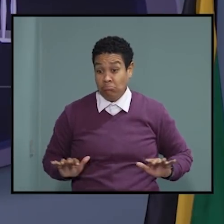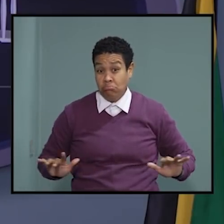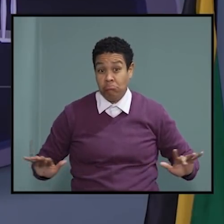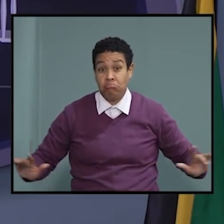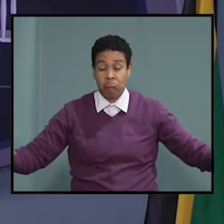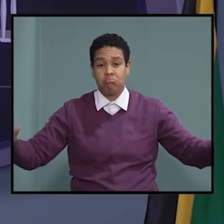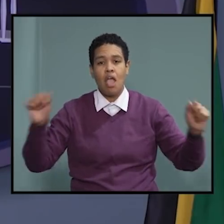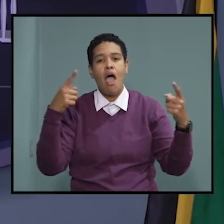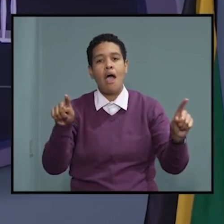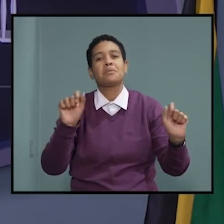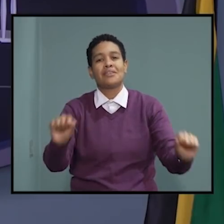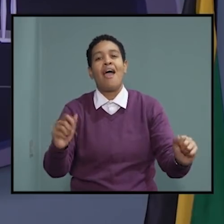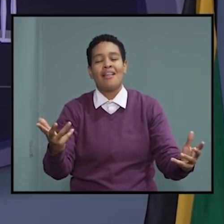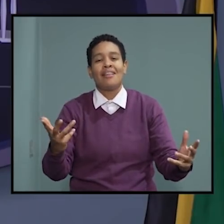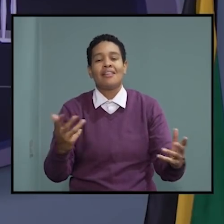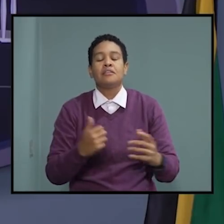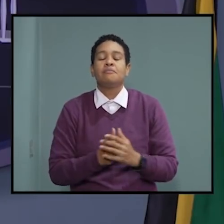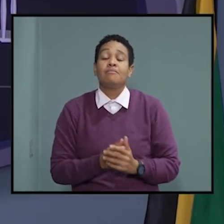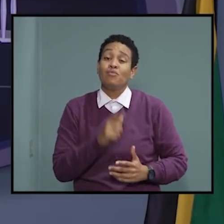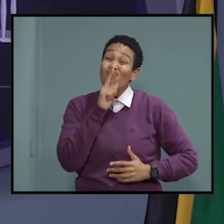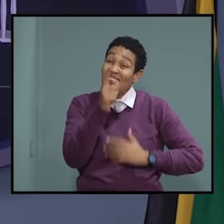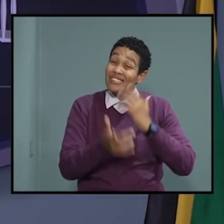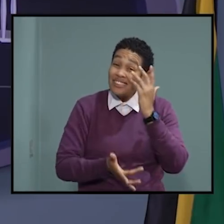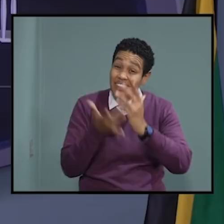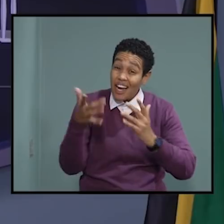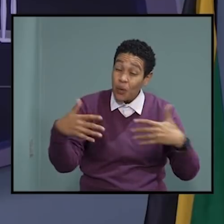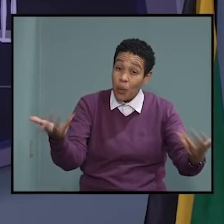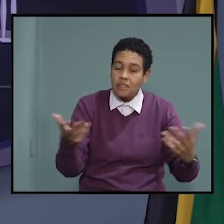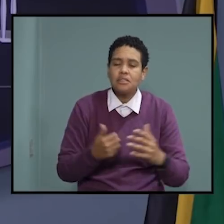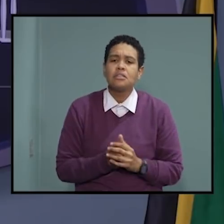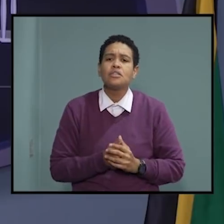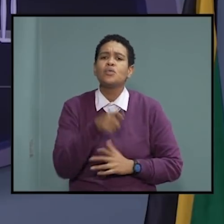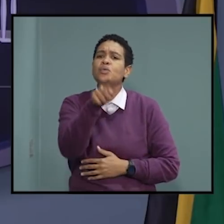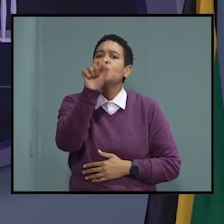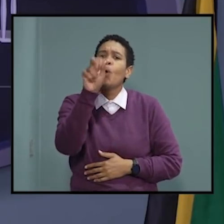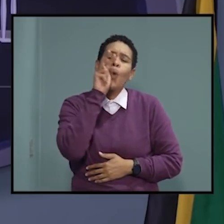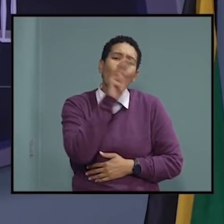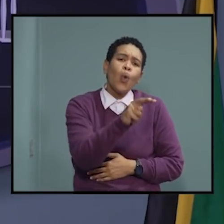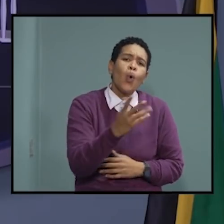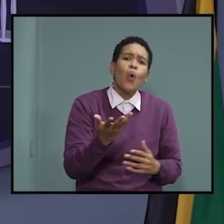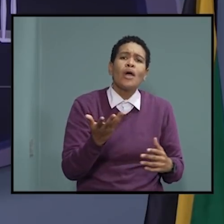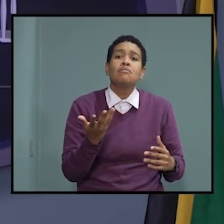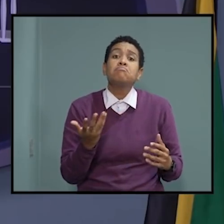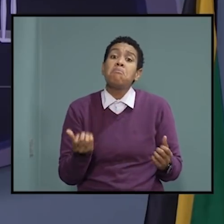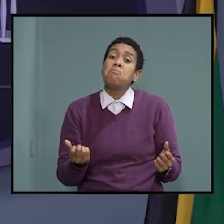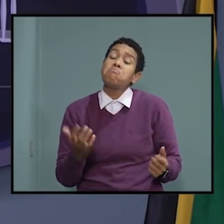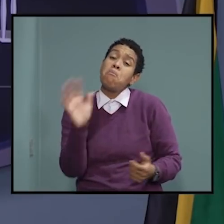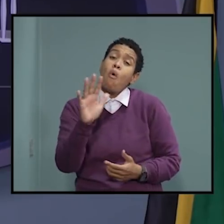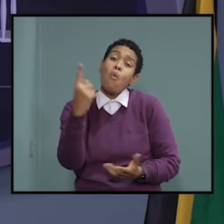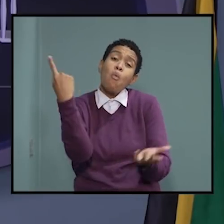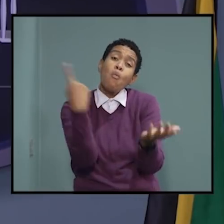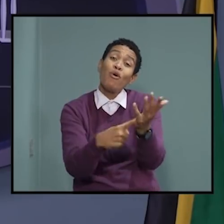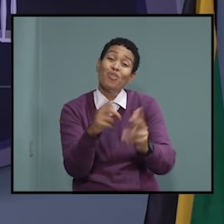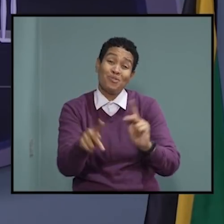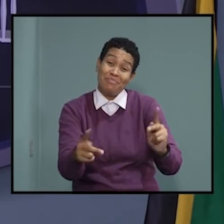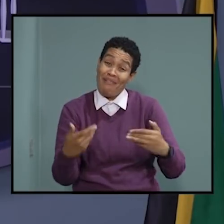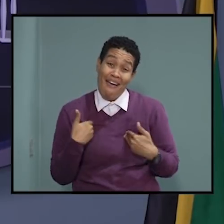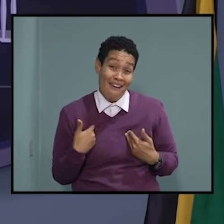from that. So, technically, you could be looking at as many as 1,000 persons